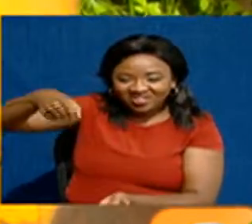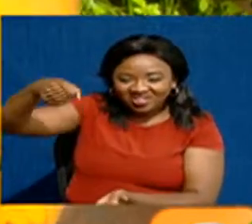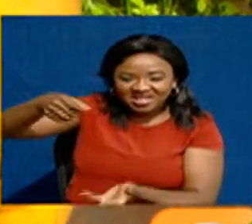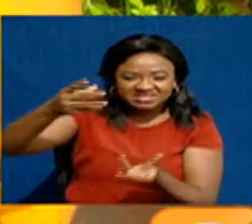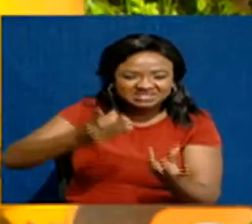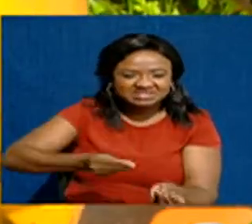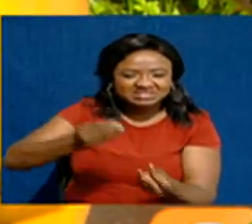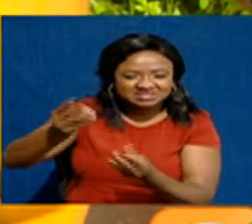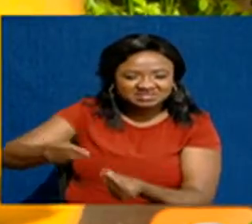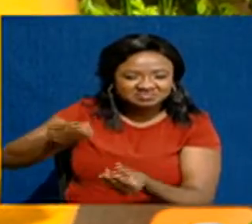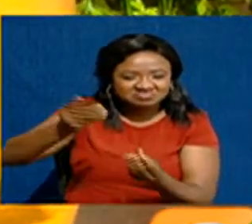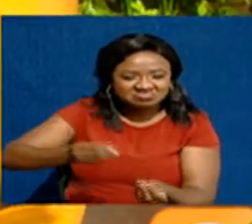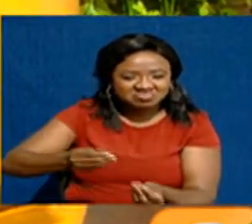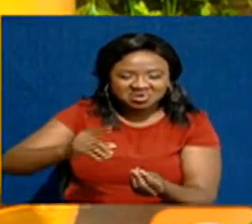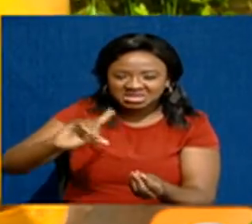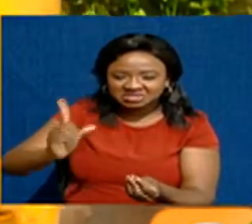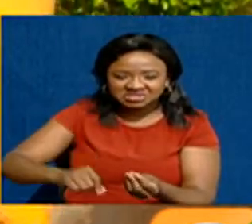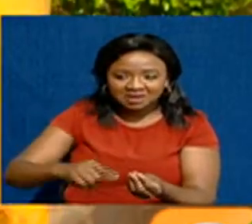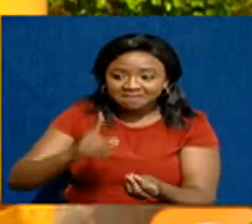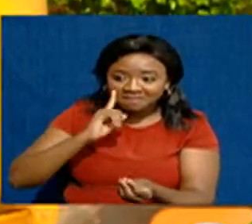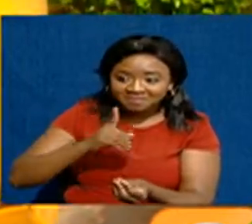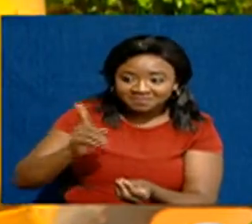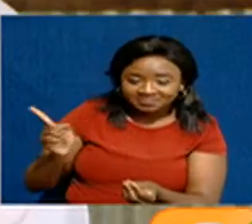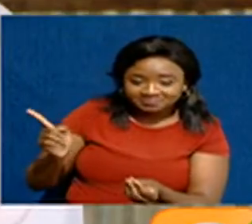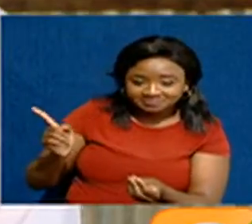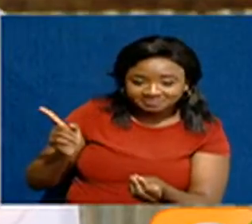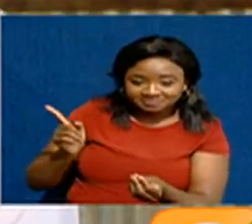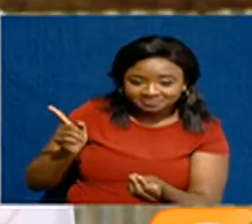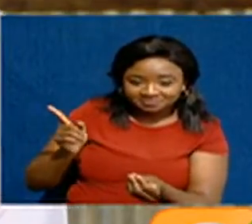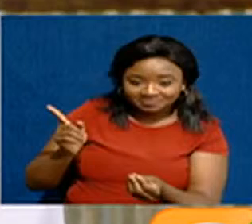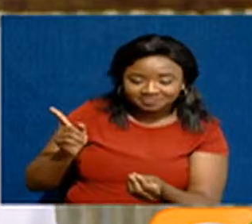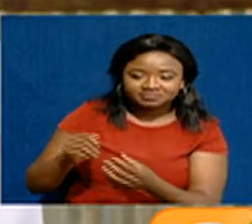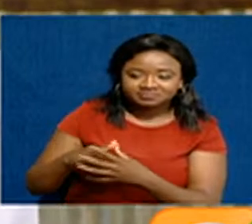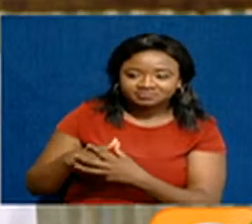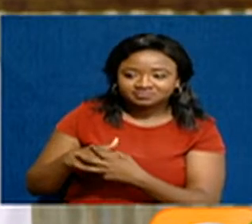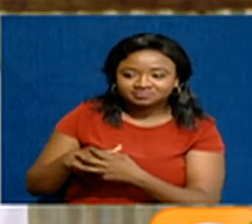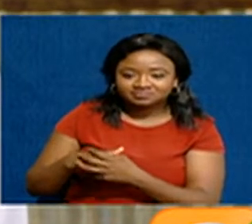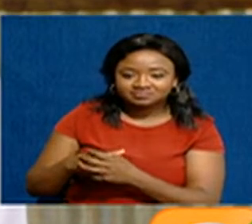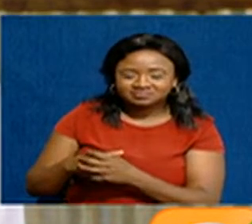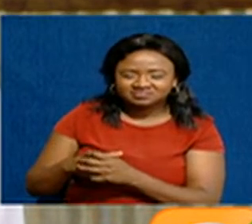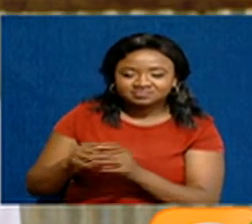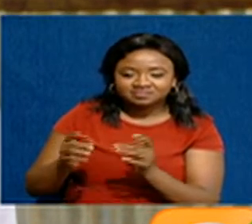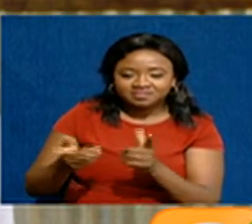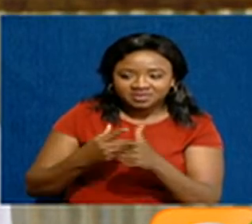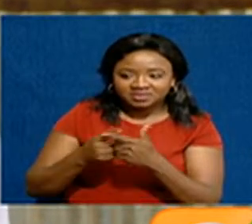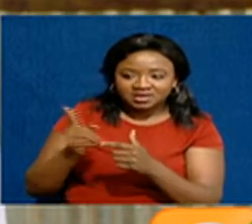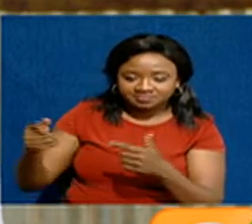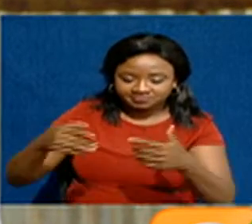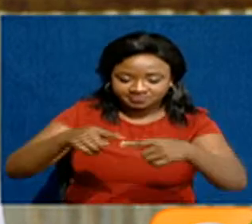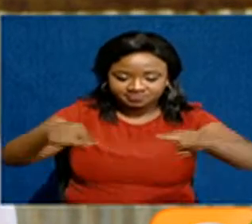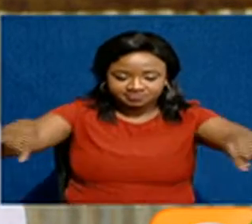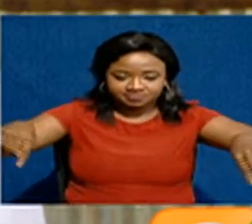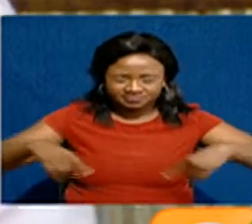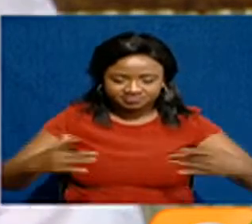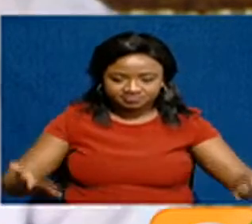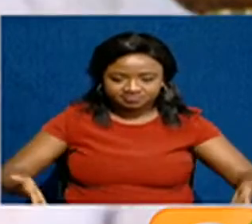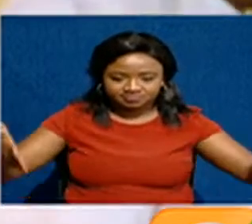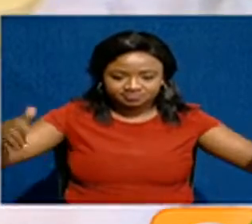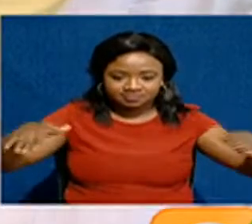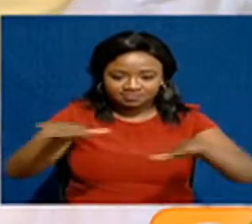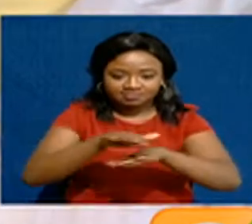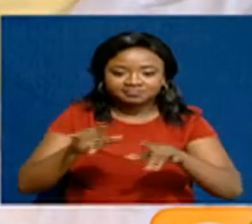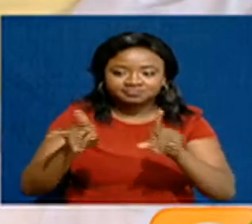accessible materials. Is that jerrycan that we cut into pieces, and it forms better part of this. Then you may